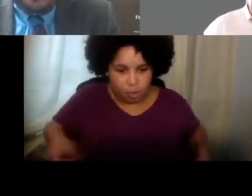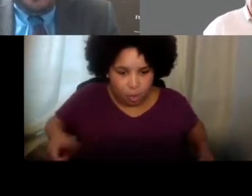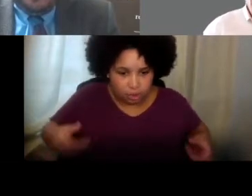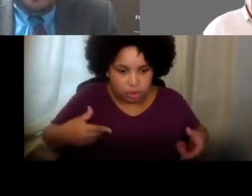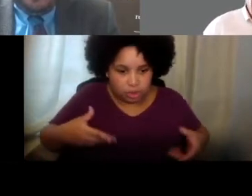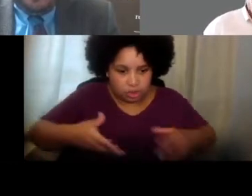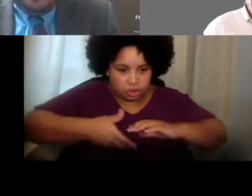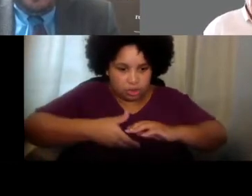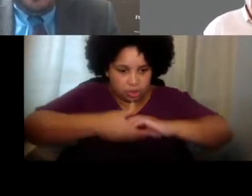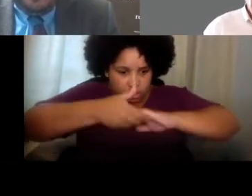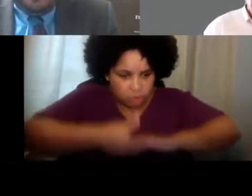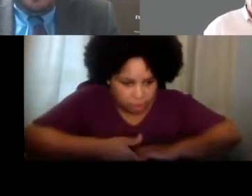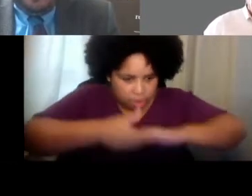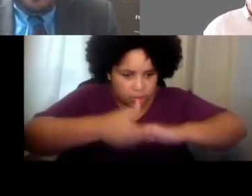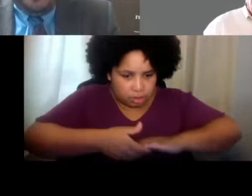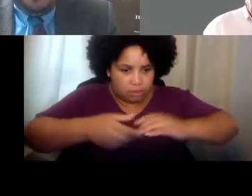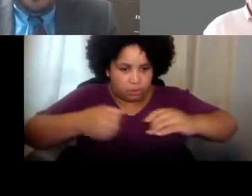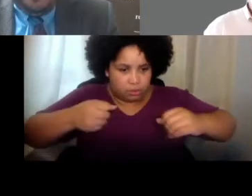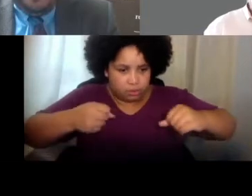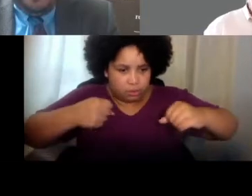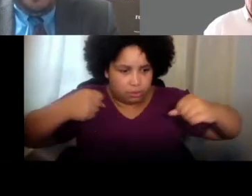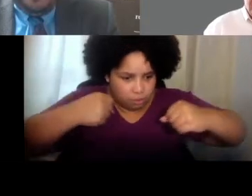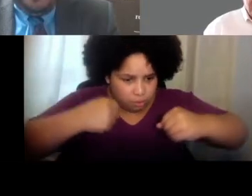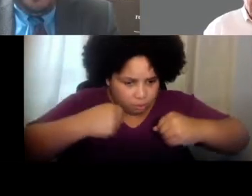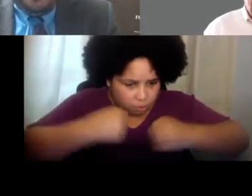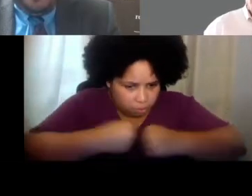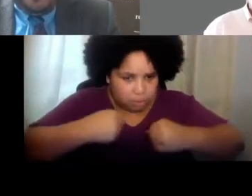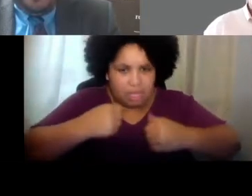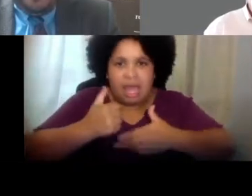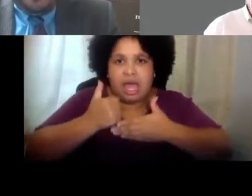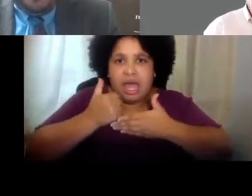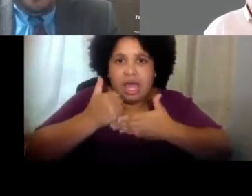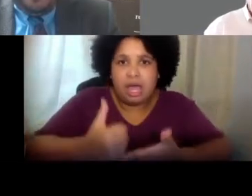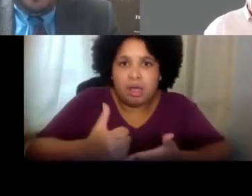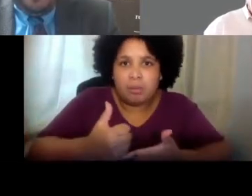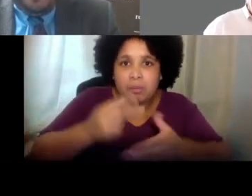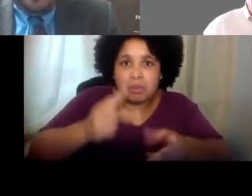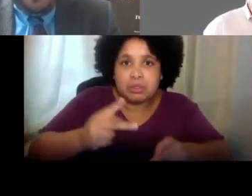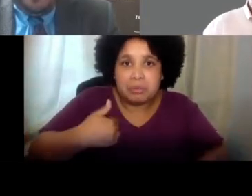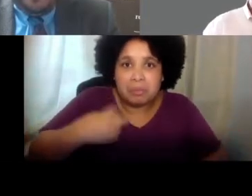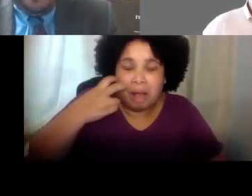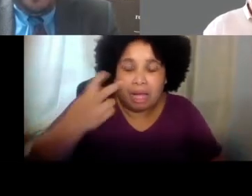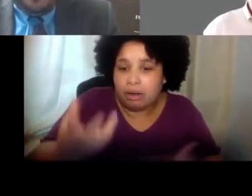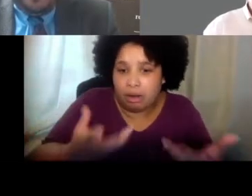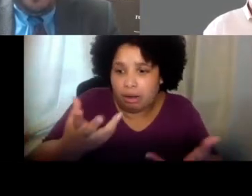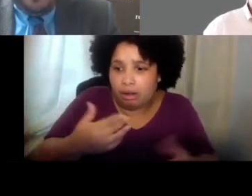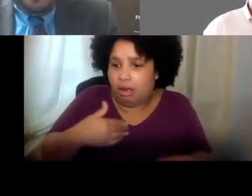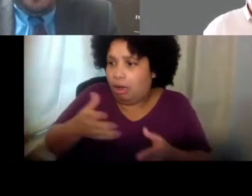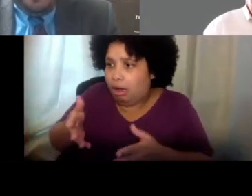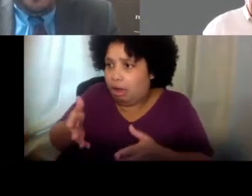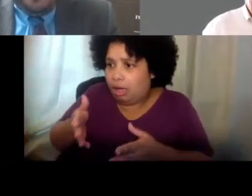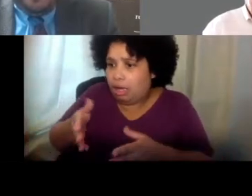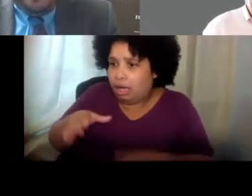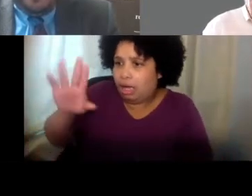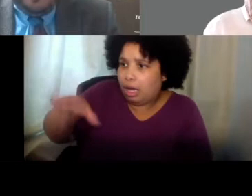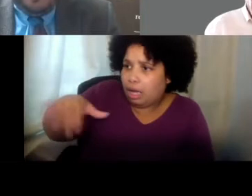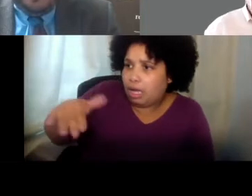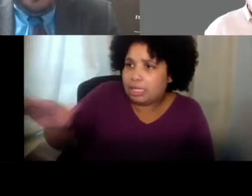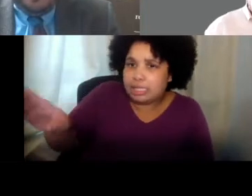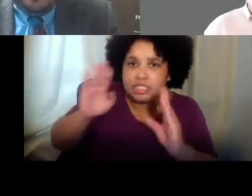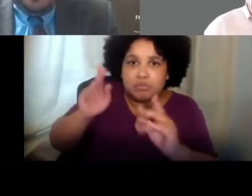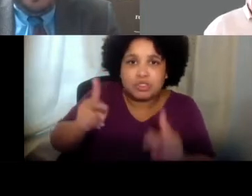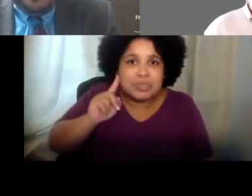shake hands or pound my fist. How do you help a person who's blind? How do you get the attention of a person who's